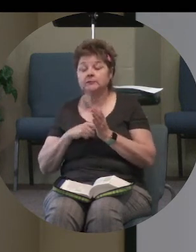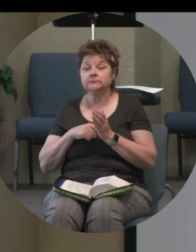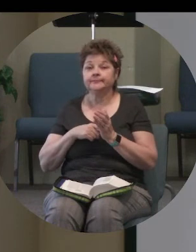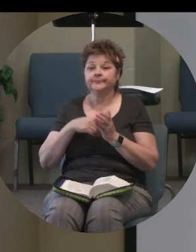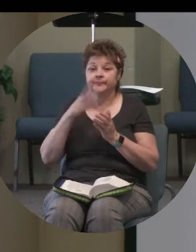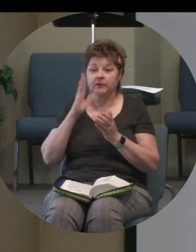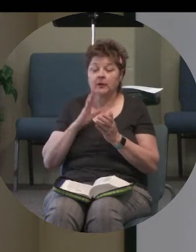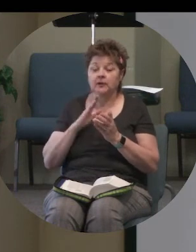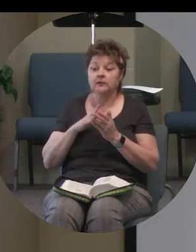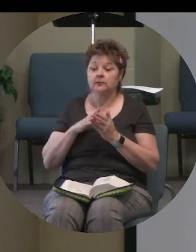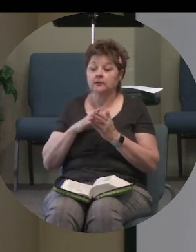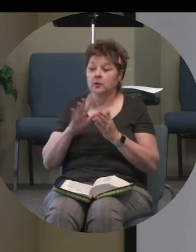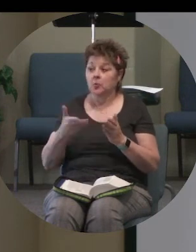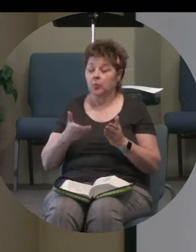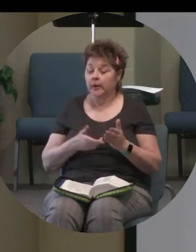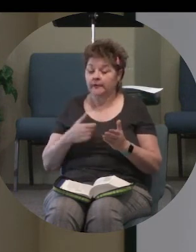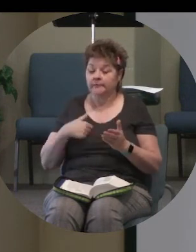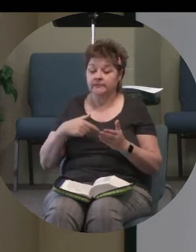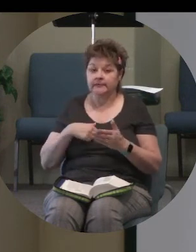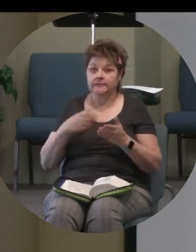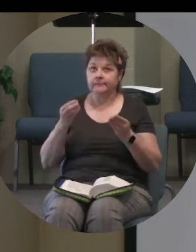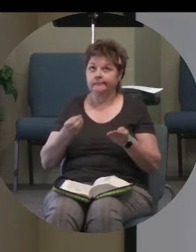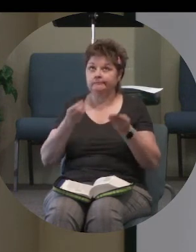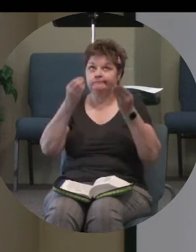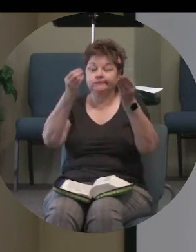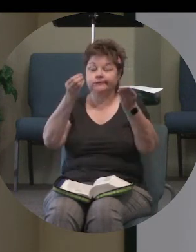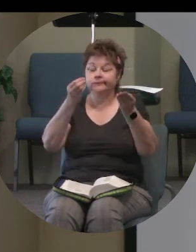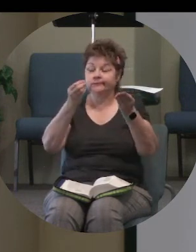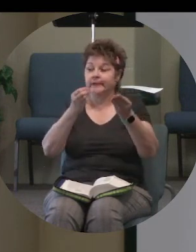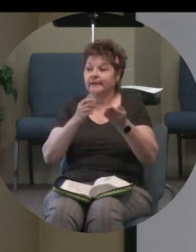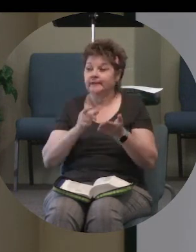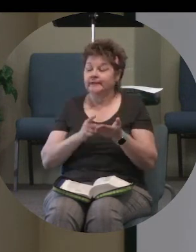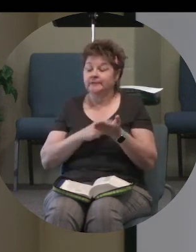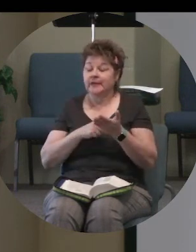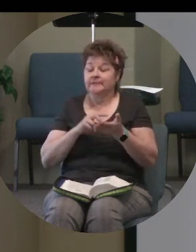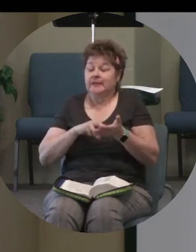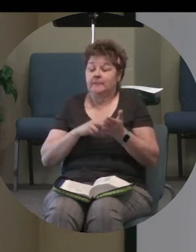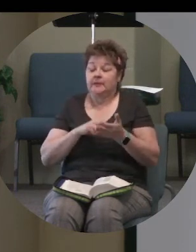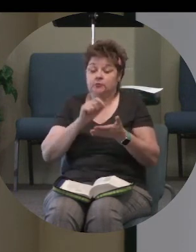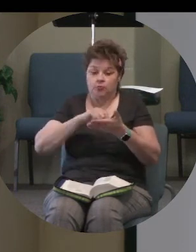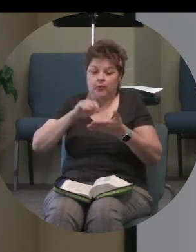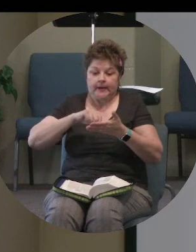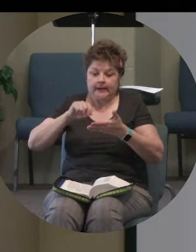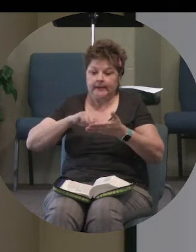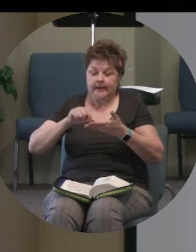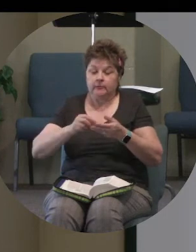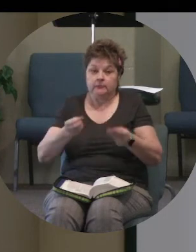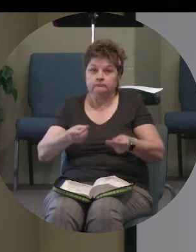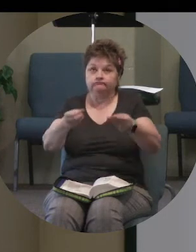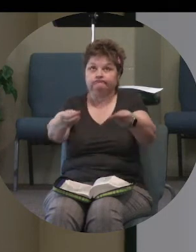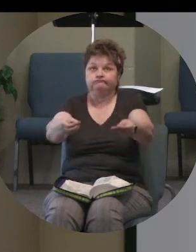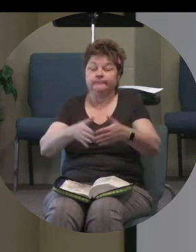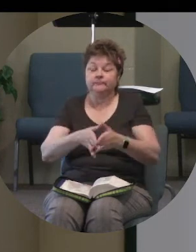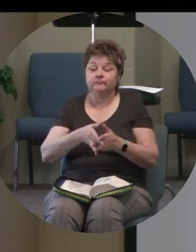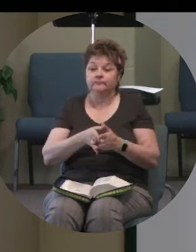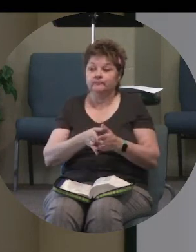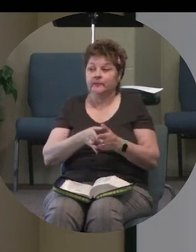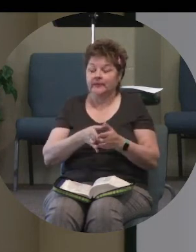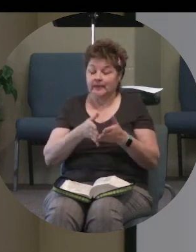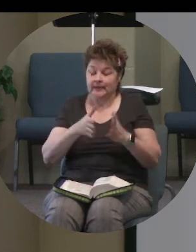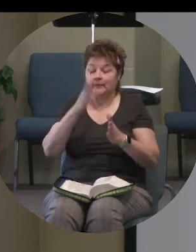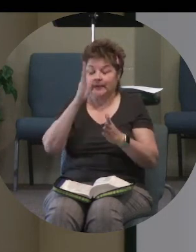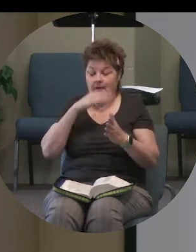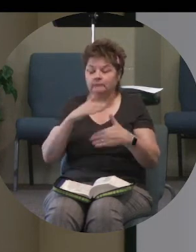out. Sometimes that means writing it down and laying it on the floor before God and letting him process it. Other times it